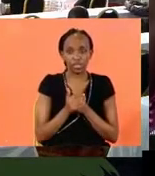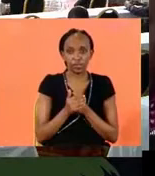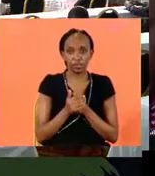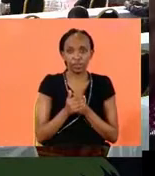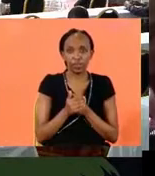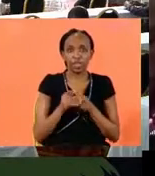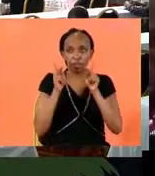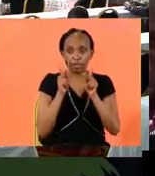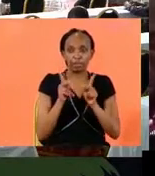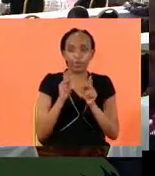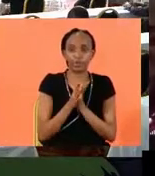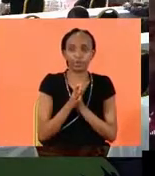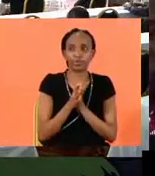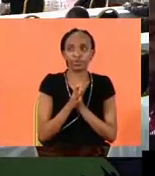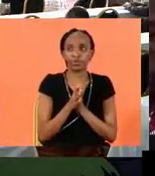the people